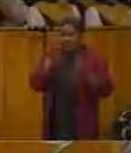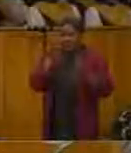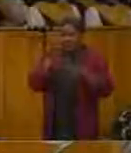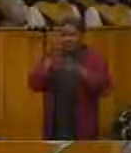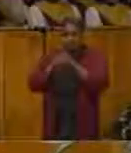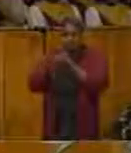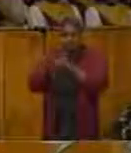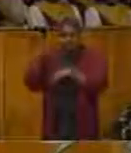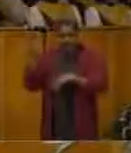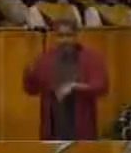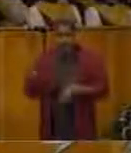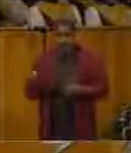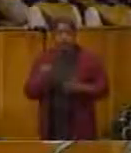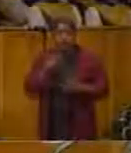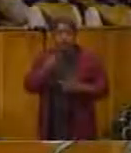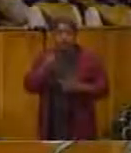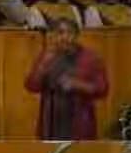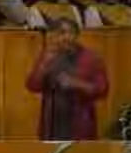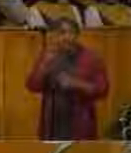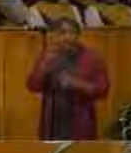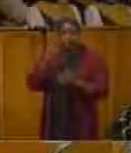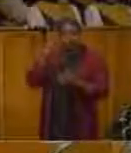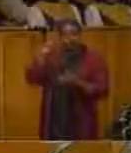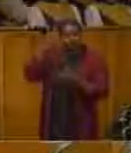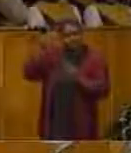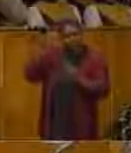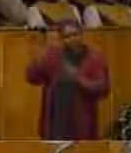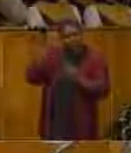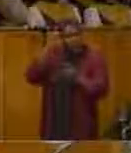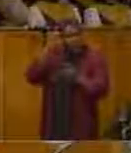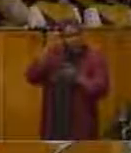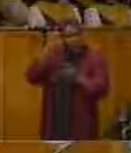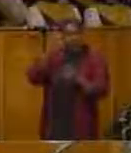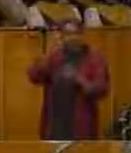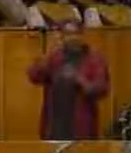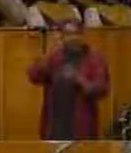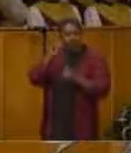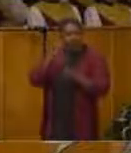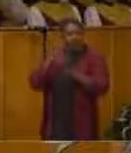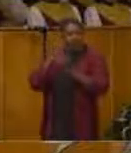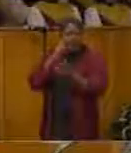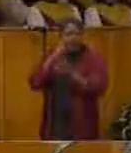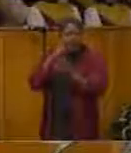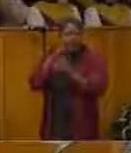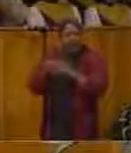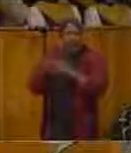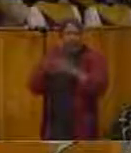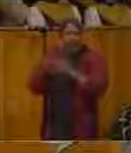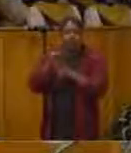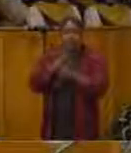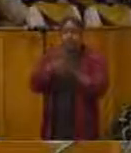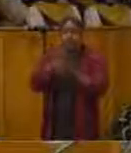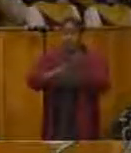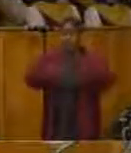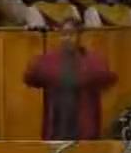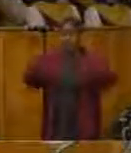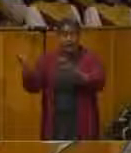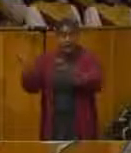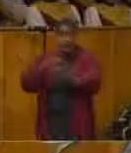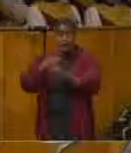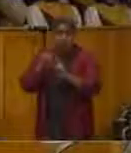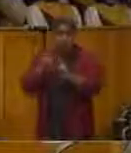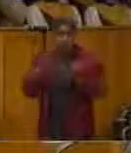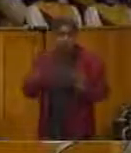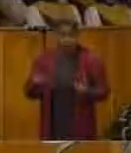Now, the irony of all that is that when one reads the Bible and looks at the topics and issues covered, you